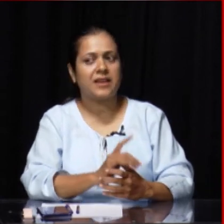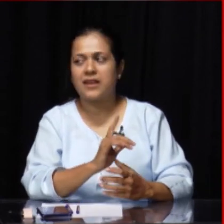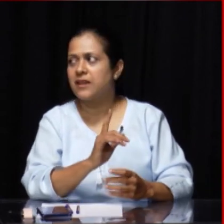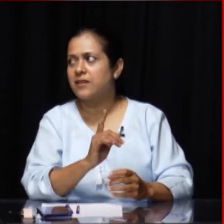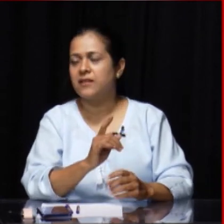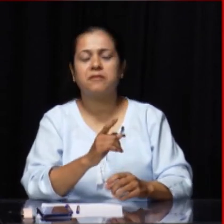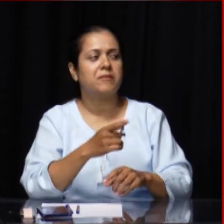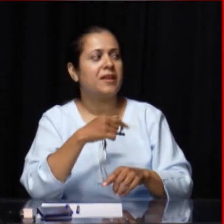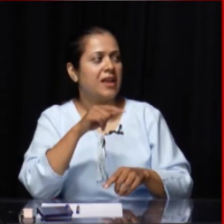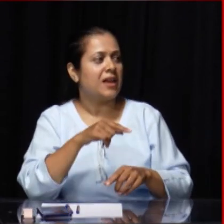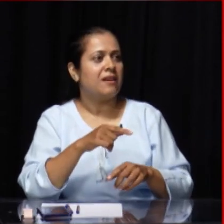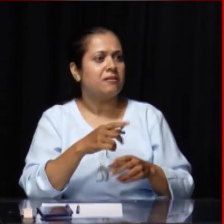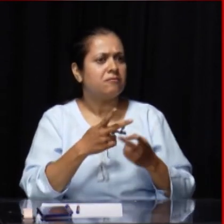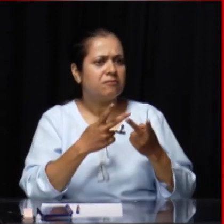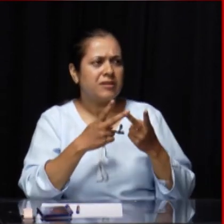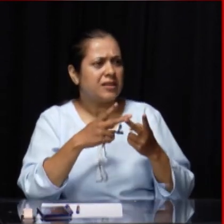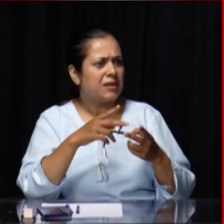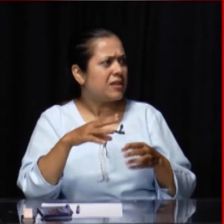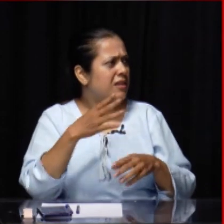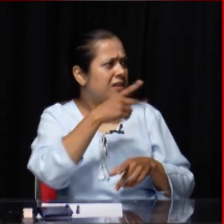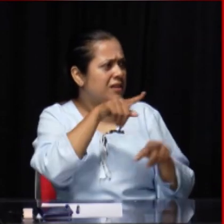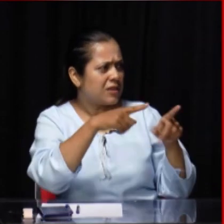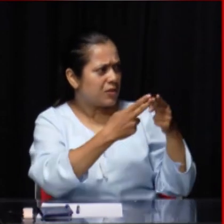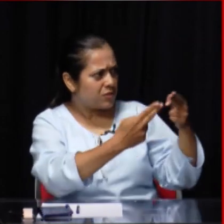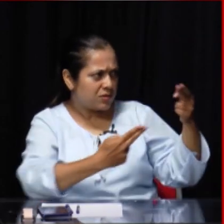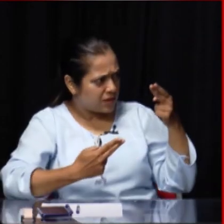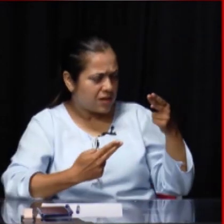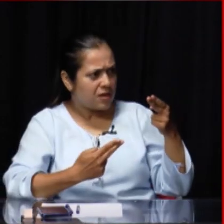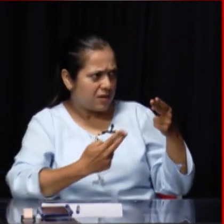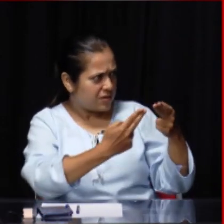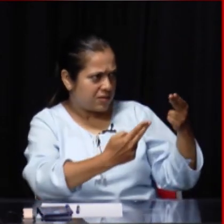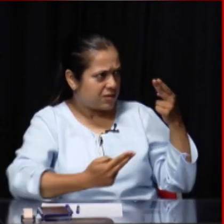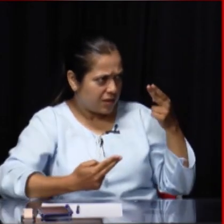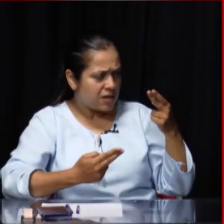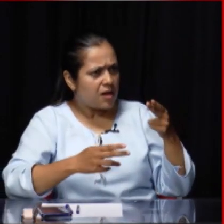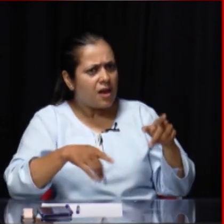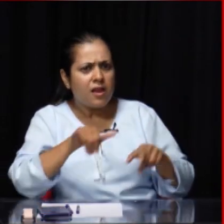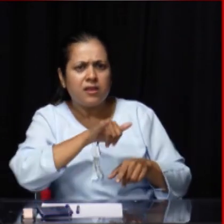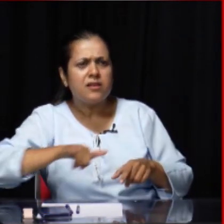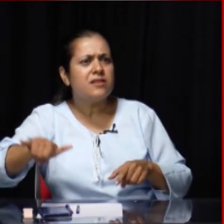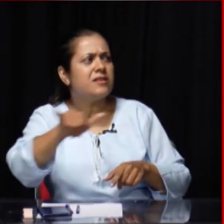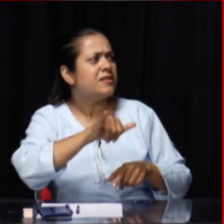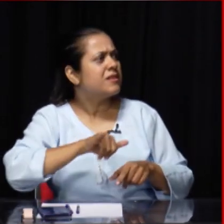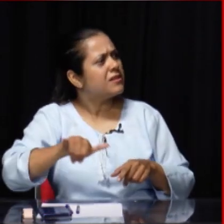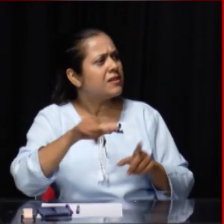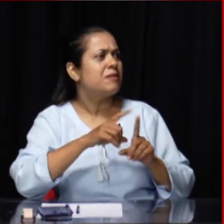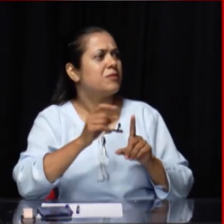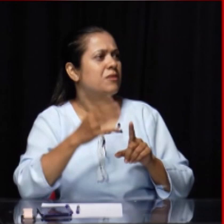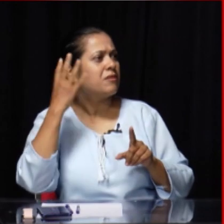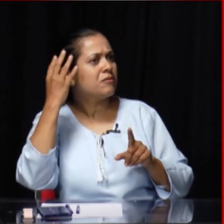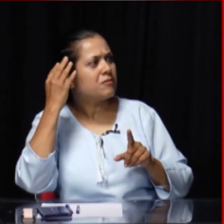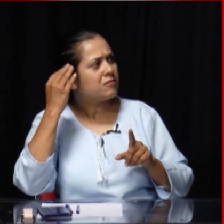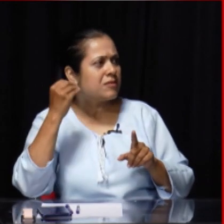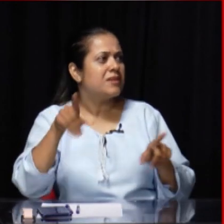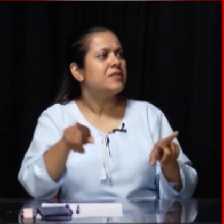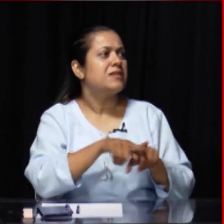It's not very. I will get to that, but it's not very different from what Prakash Babu, you, me, or even Josephine. It's correct. Basically the same. Okay. Yeah, you wanted to